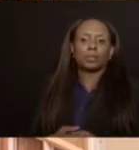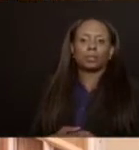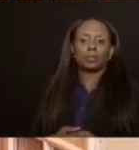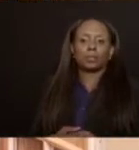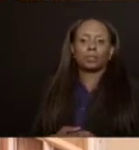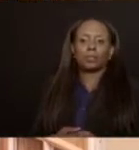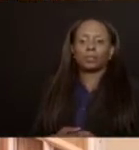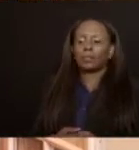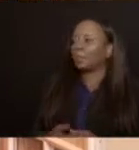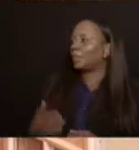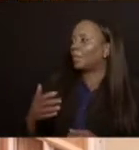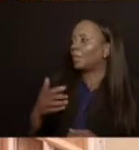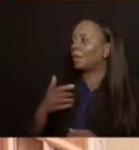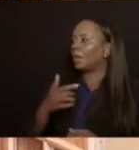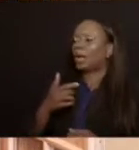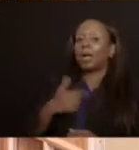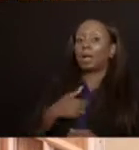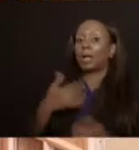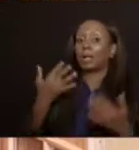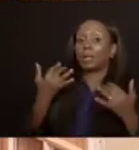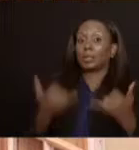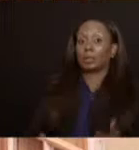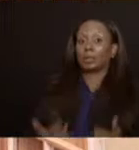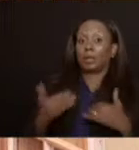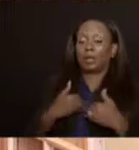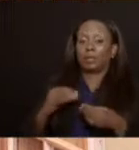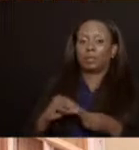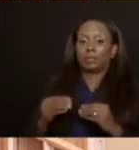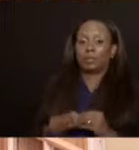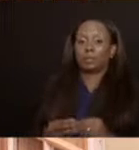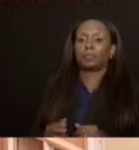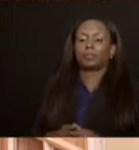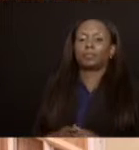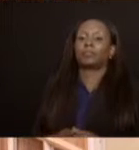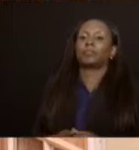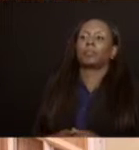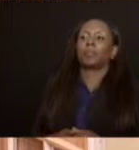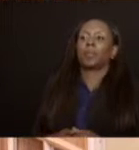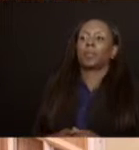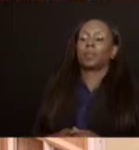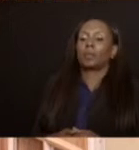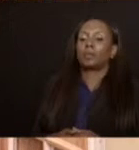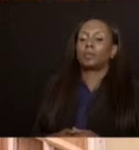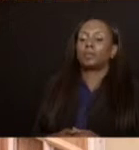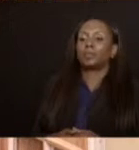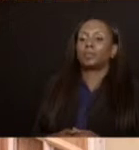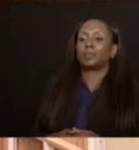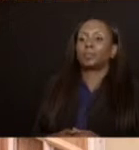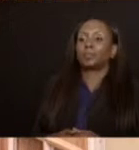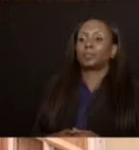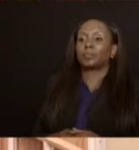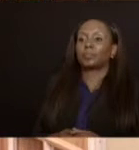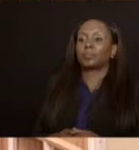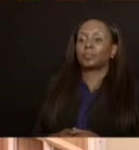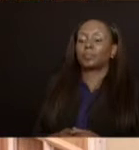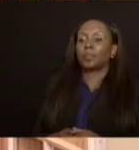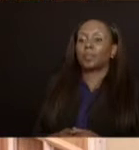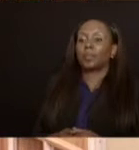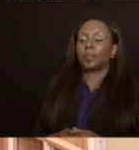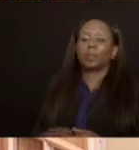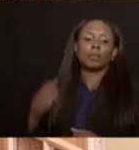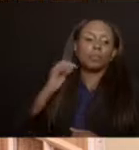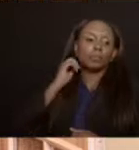the numbers earlier, and they've sent them to me. And the first doses that have been given since the 1st of